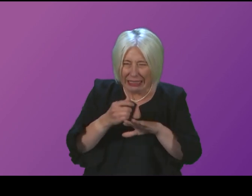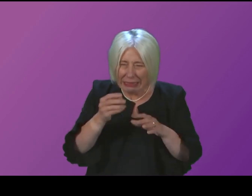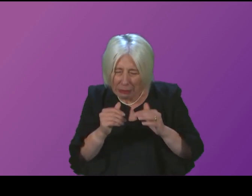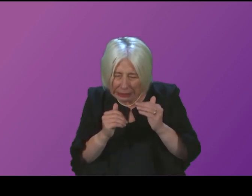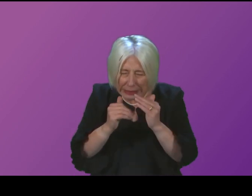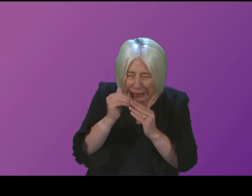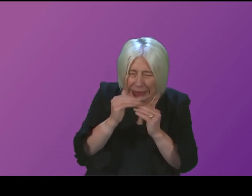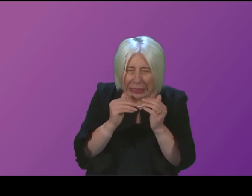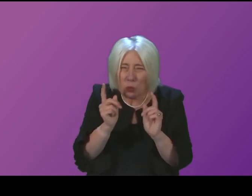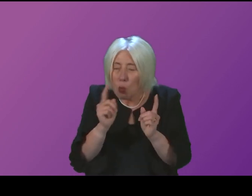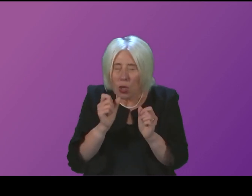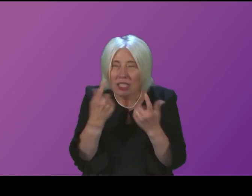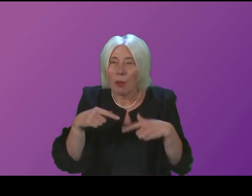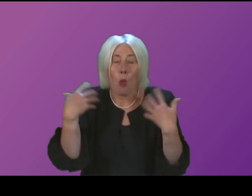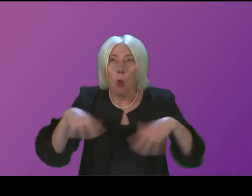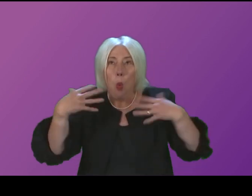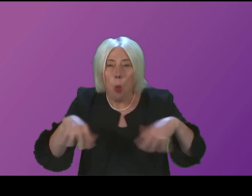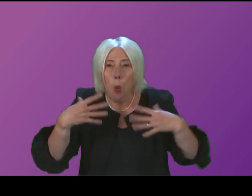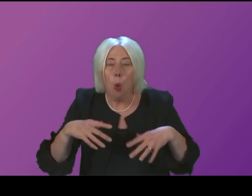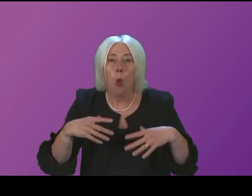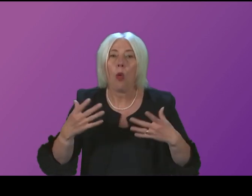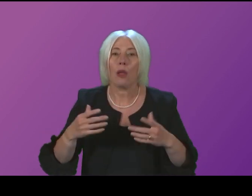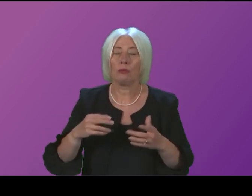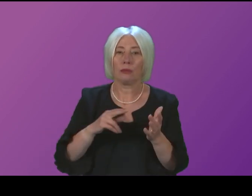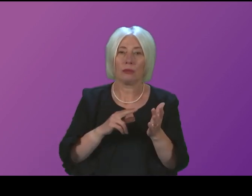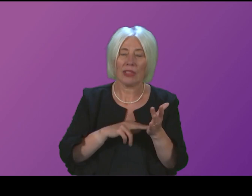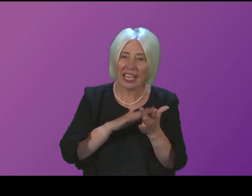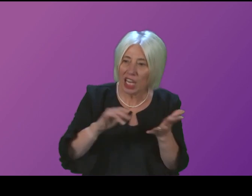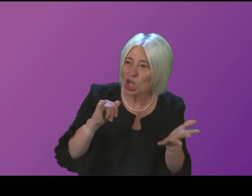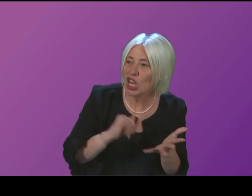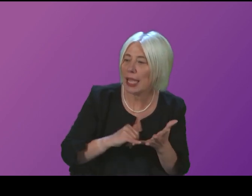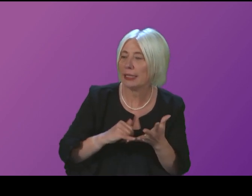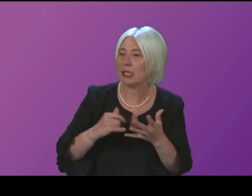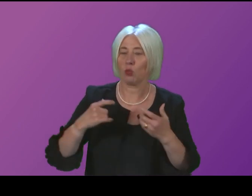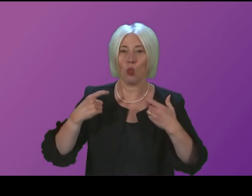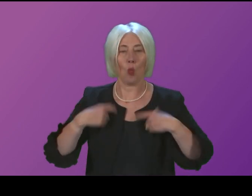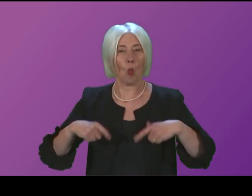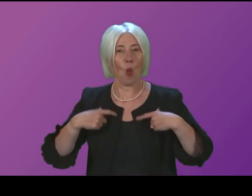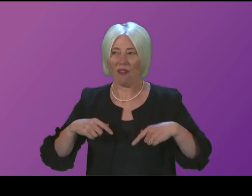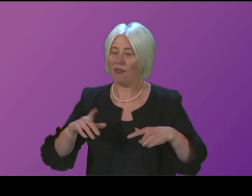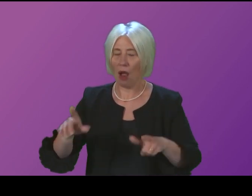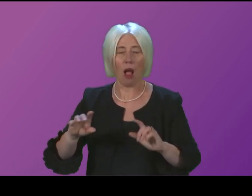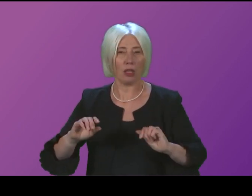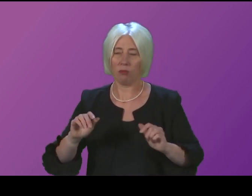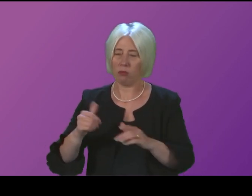extraordinary. A welfare state and a national health service to tackle the giant evils of the